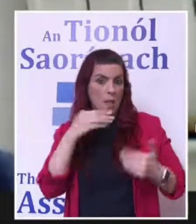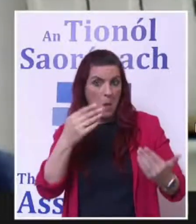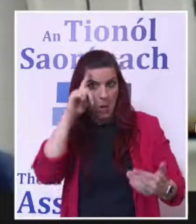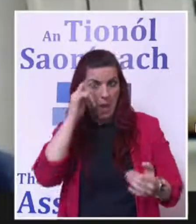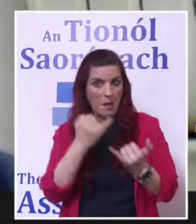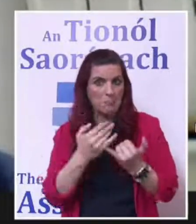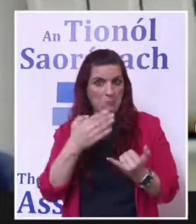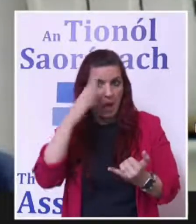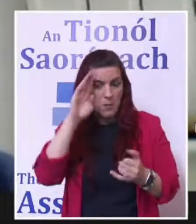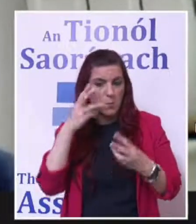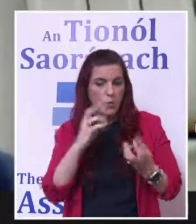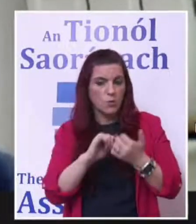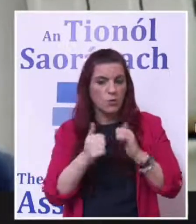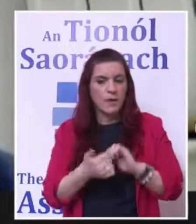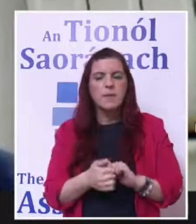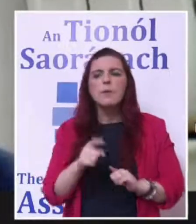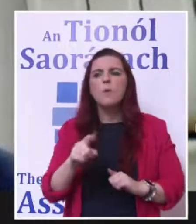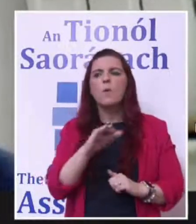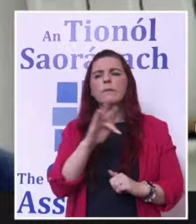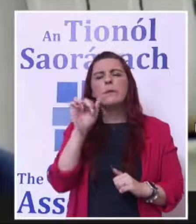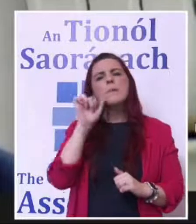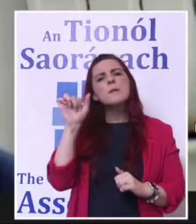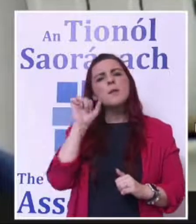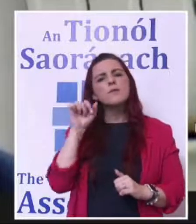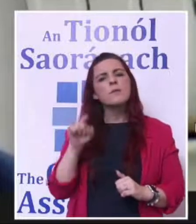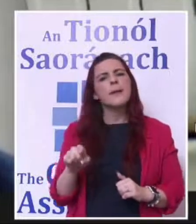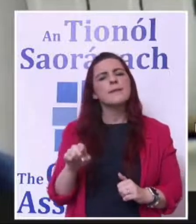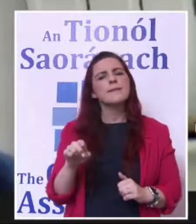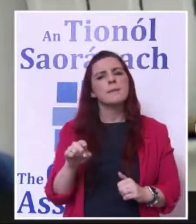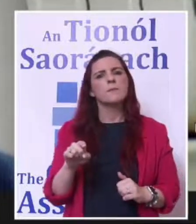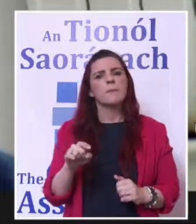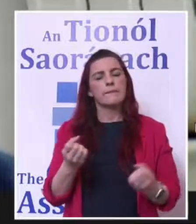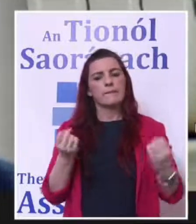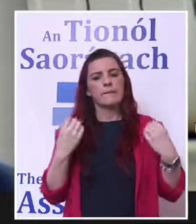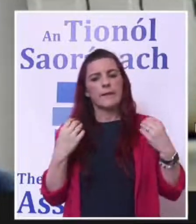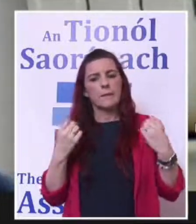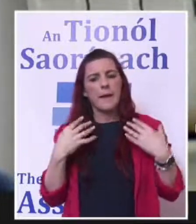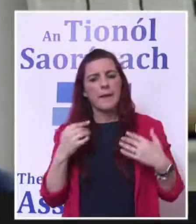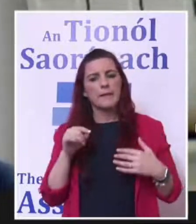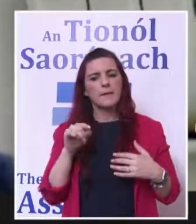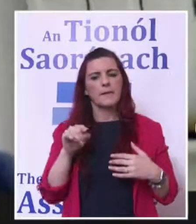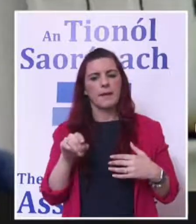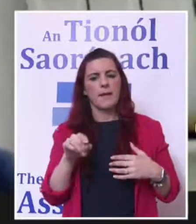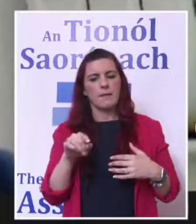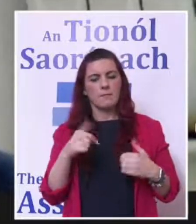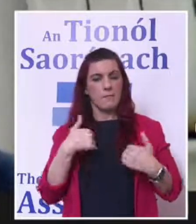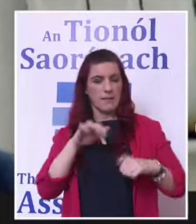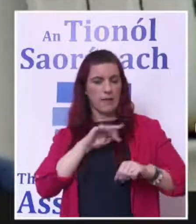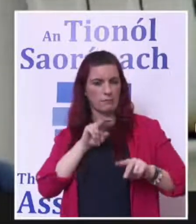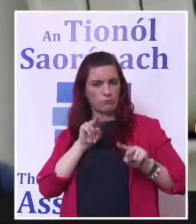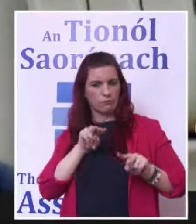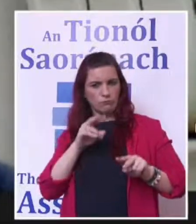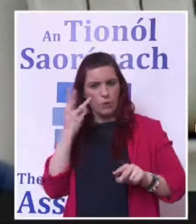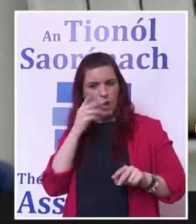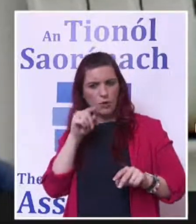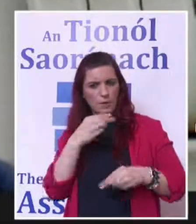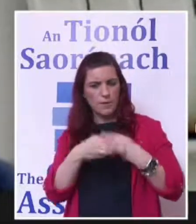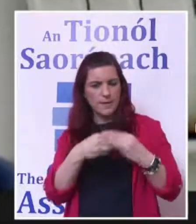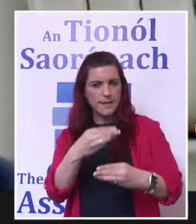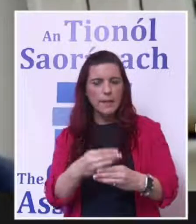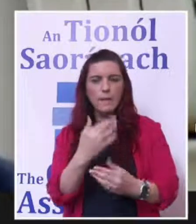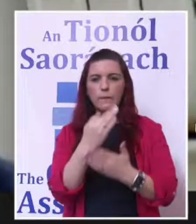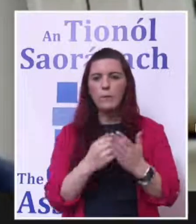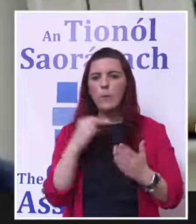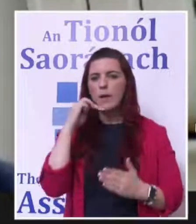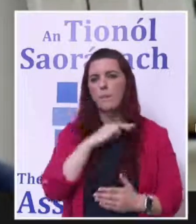the coming through from yesterday's feedback as an observer, I think there's a few important